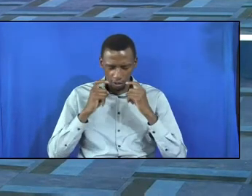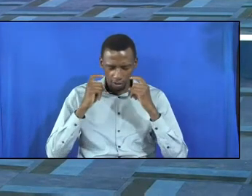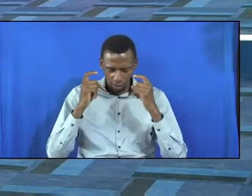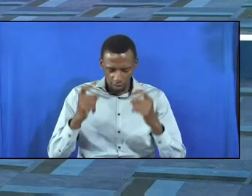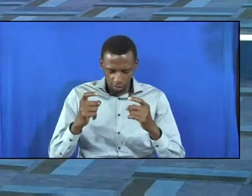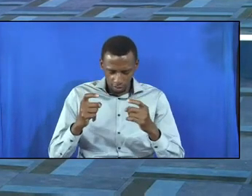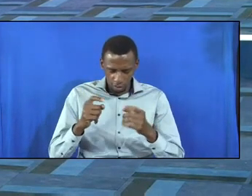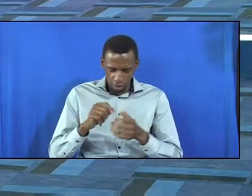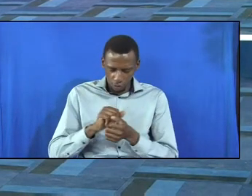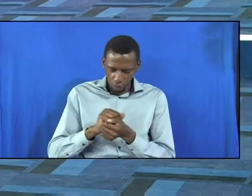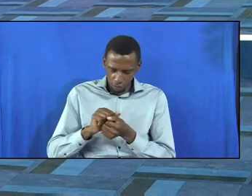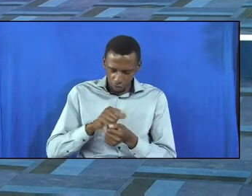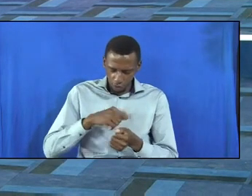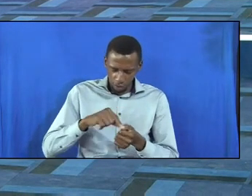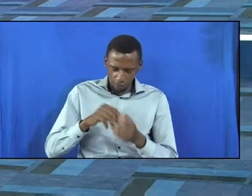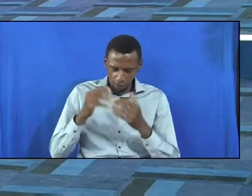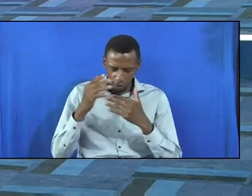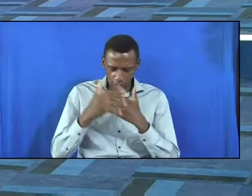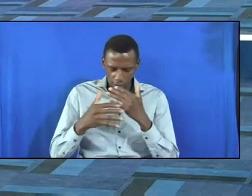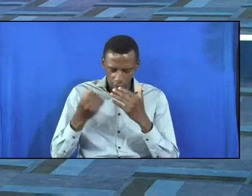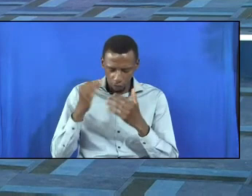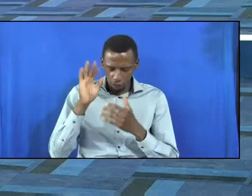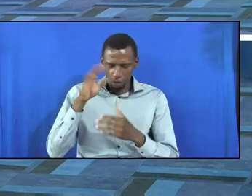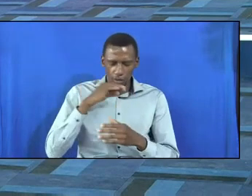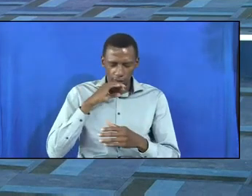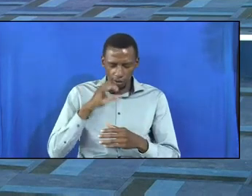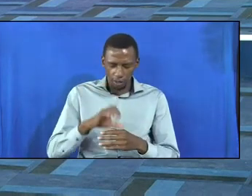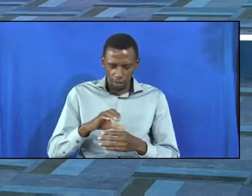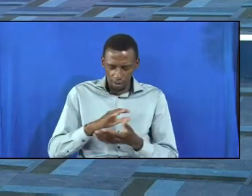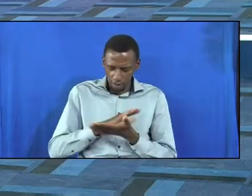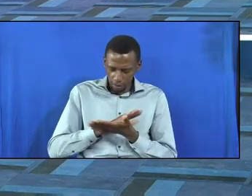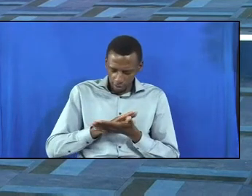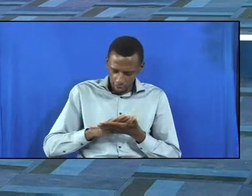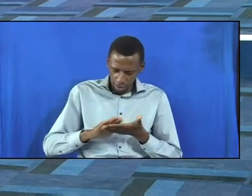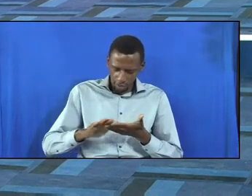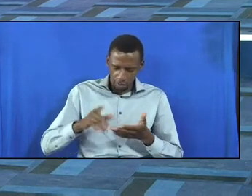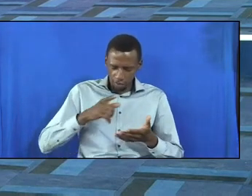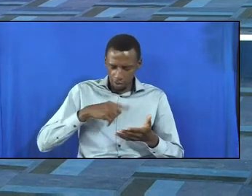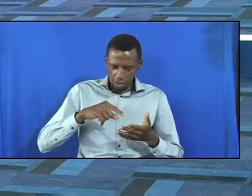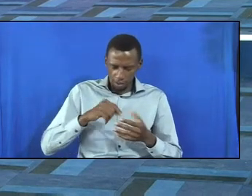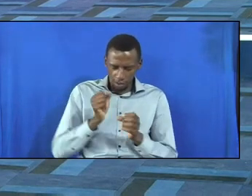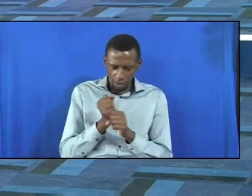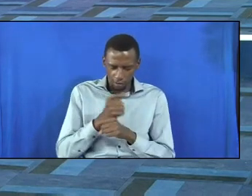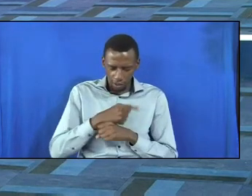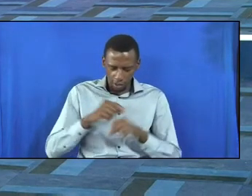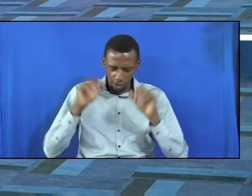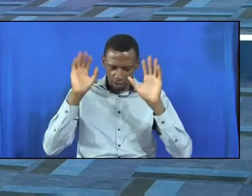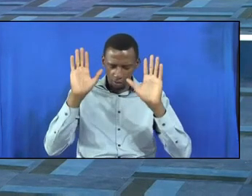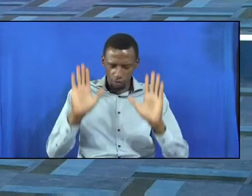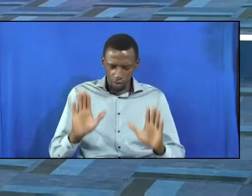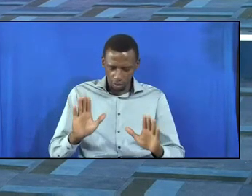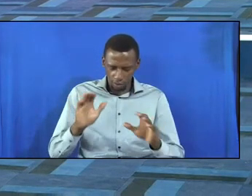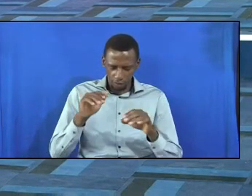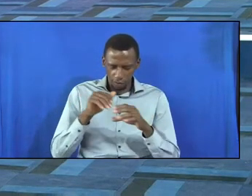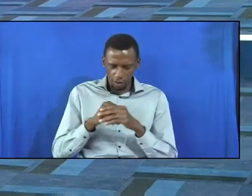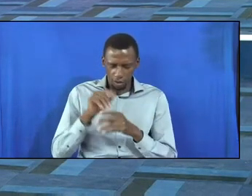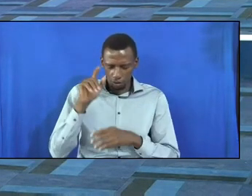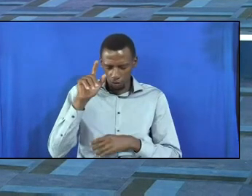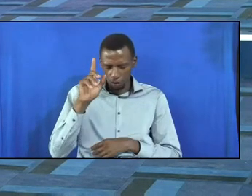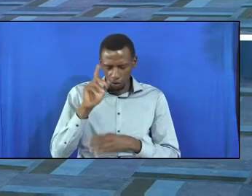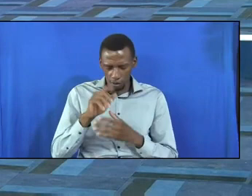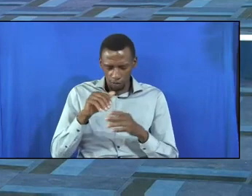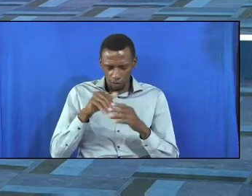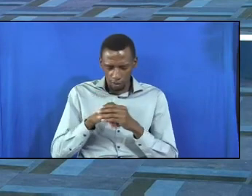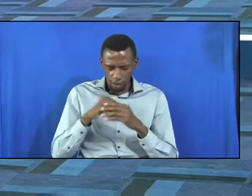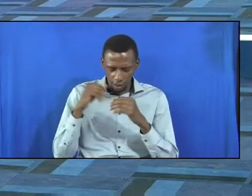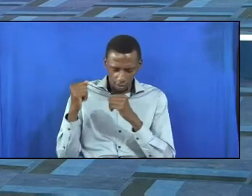Son, sanctify us, and make us worthy in your sight. In the